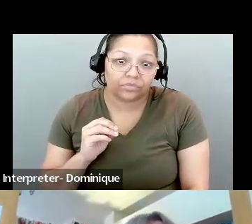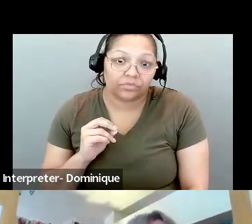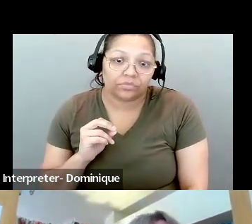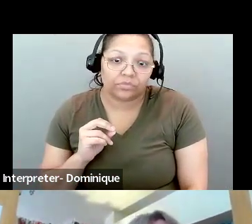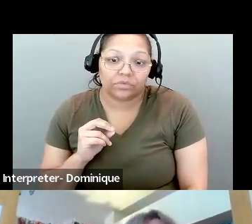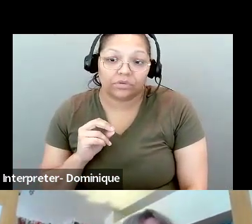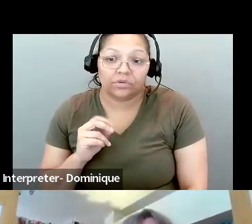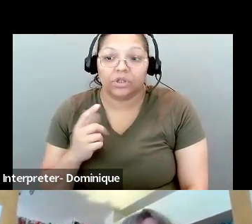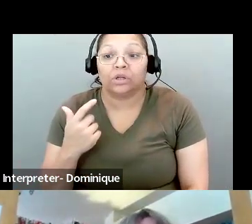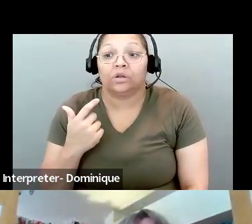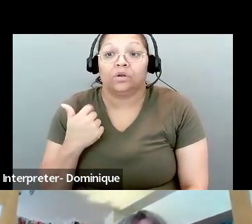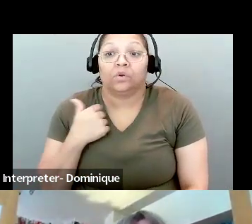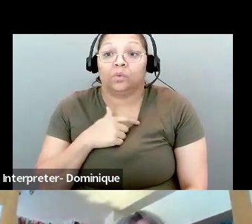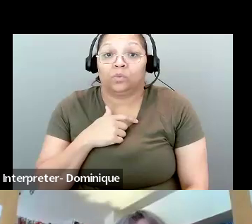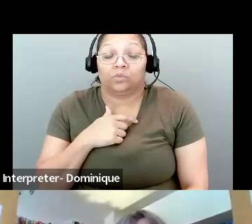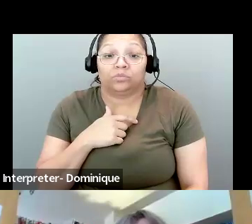as we go